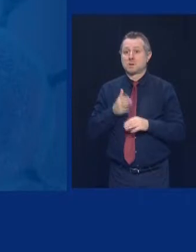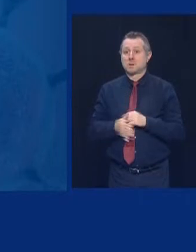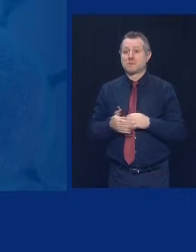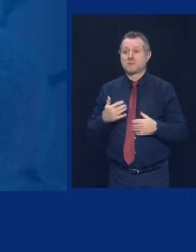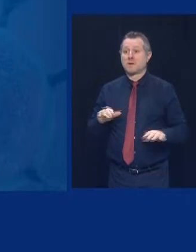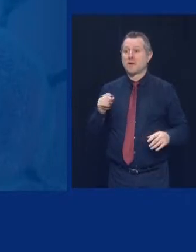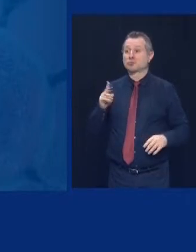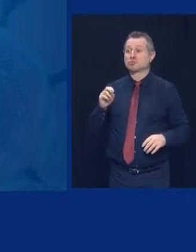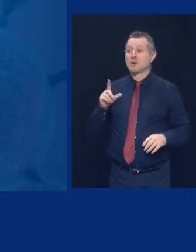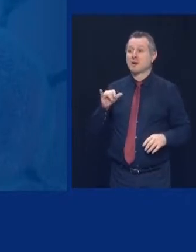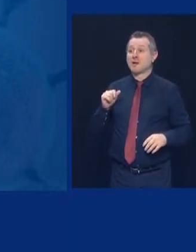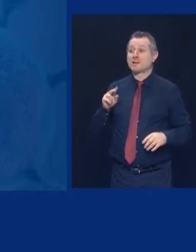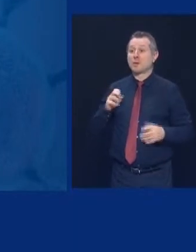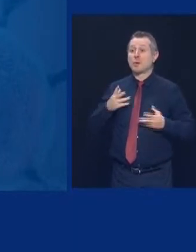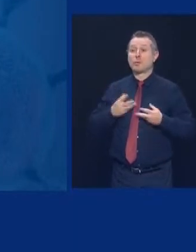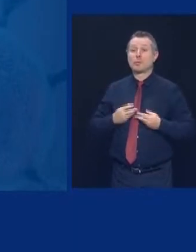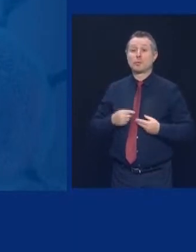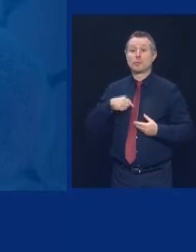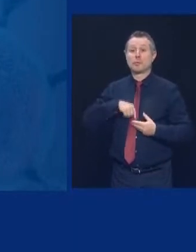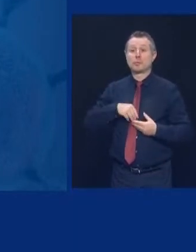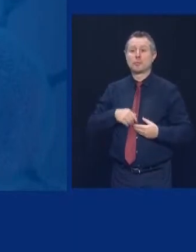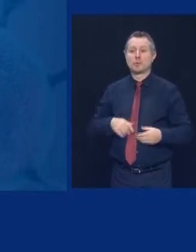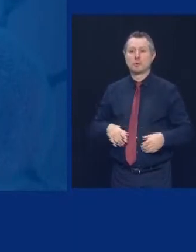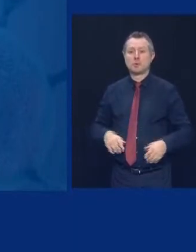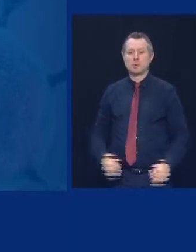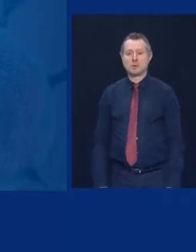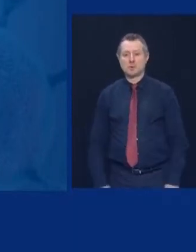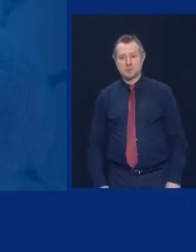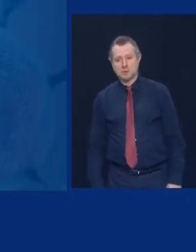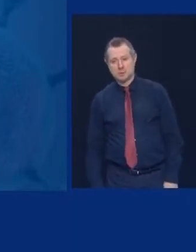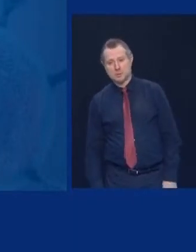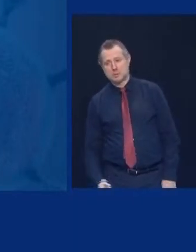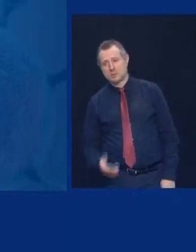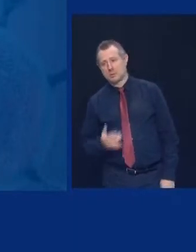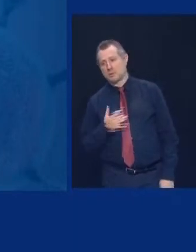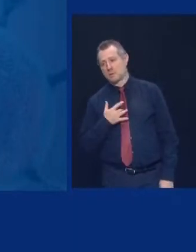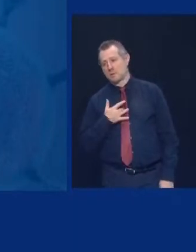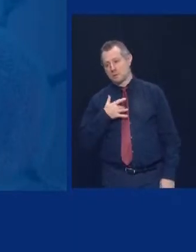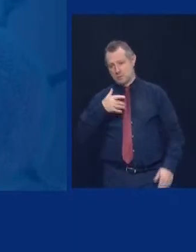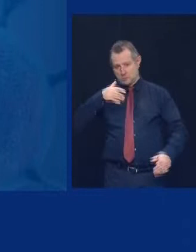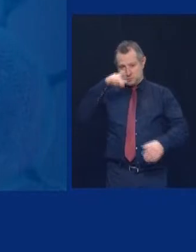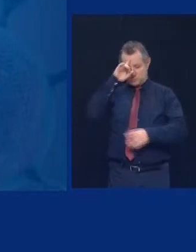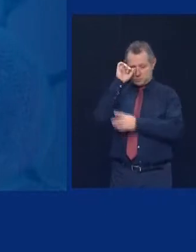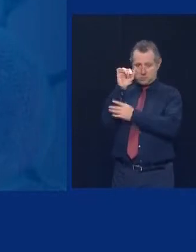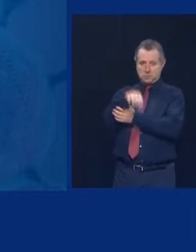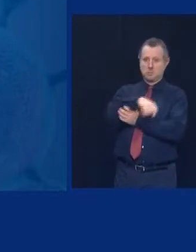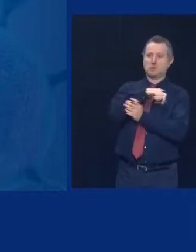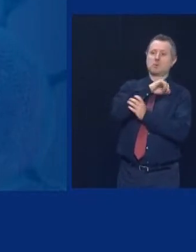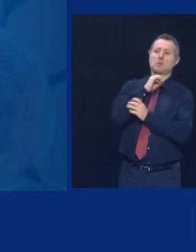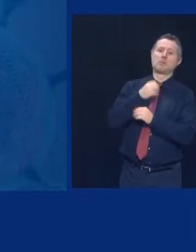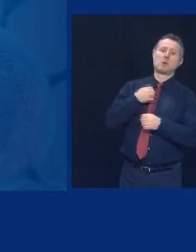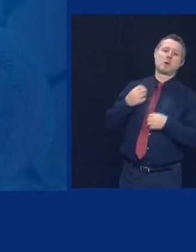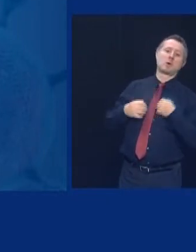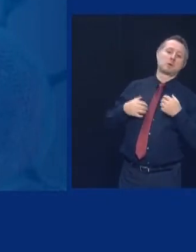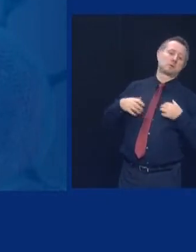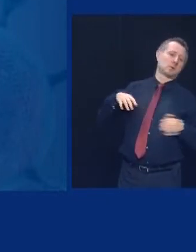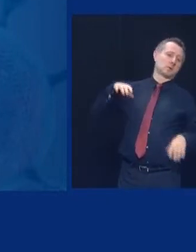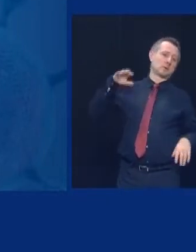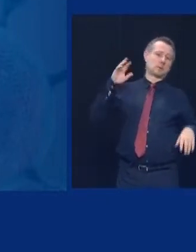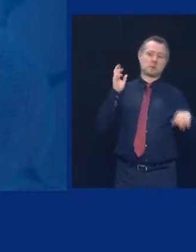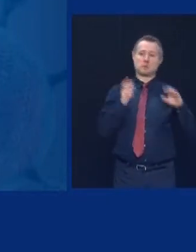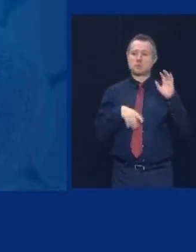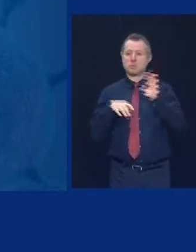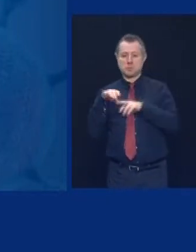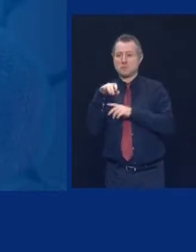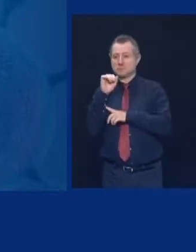and now you have this overwhelming emotional sense. And